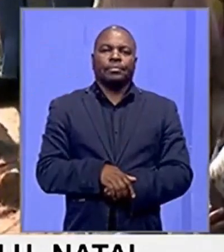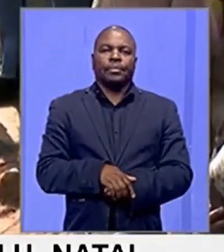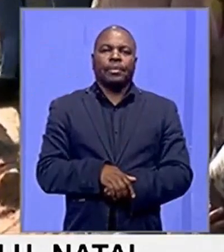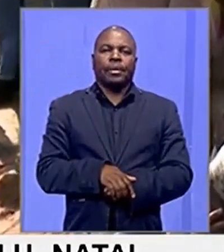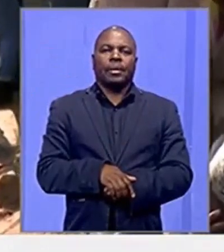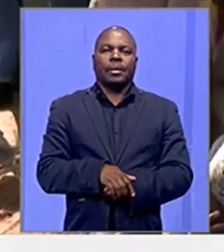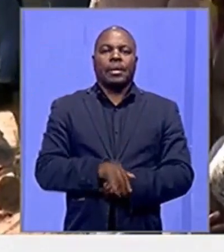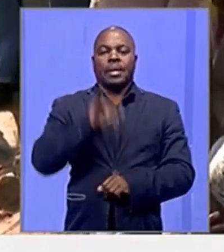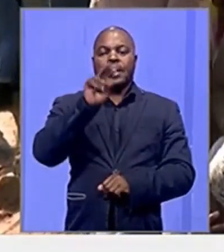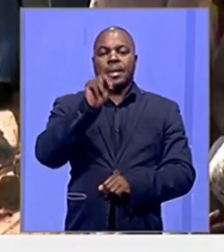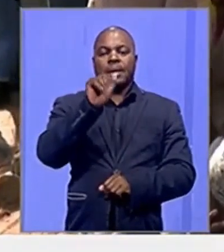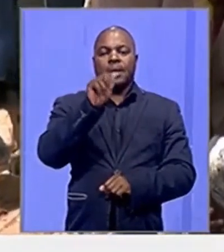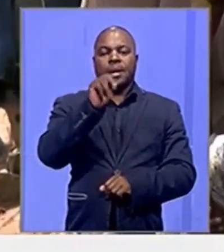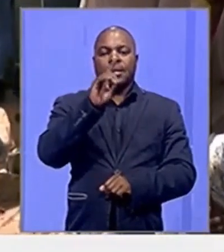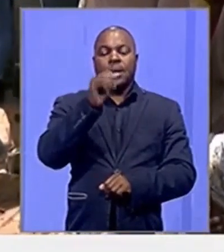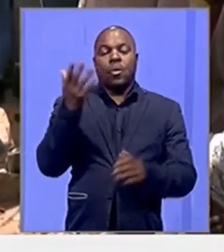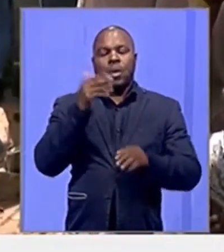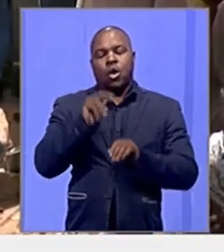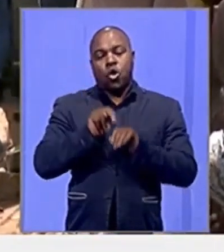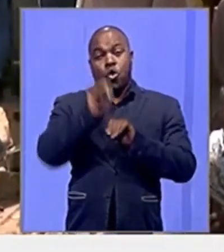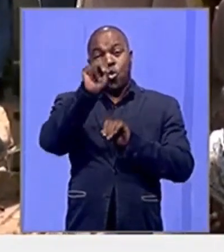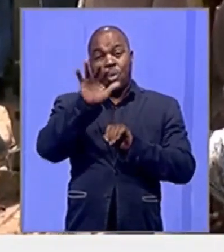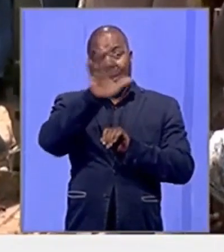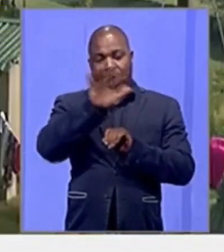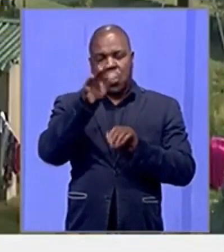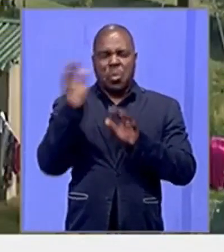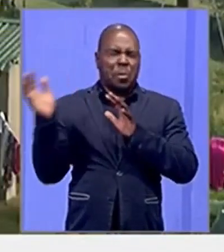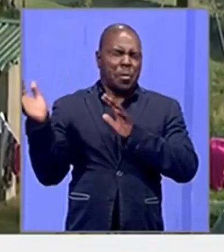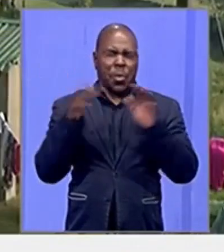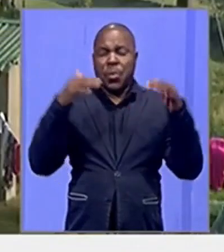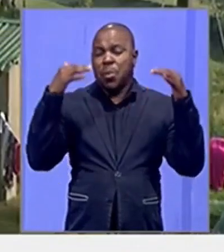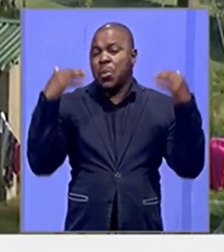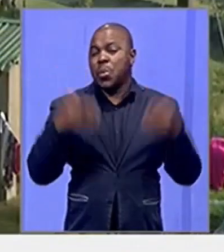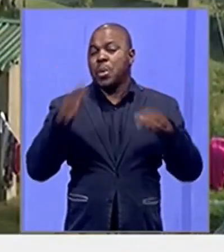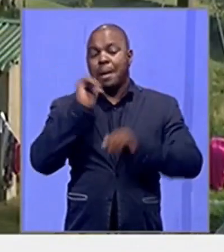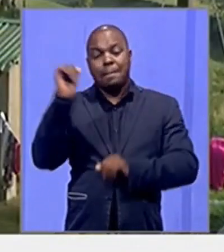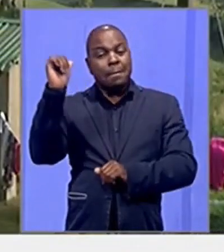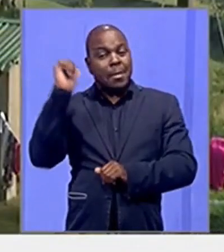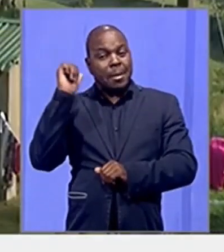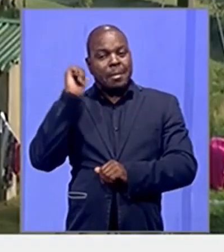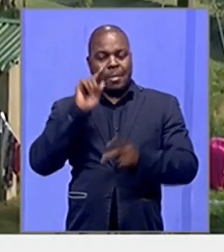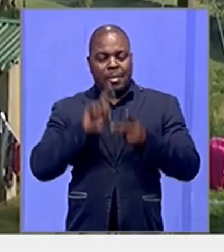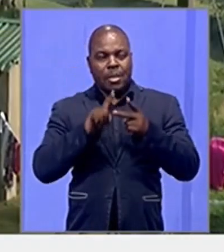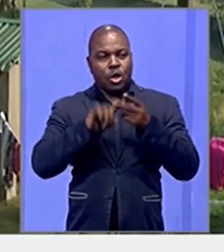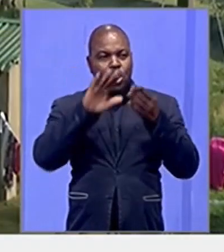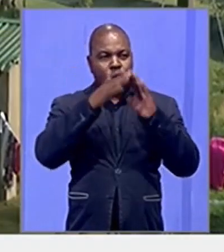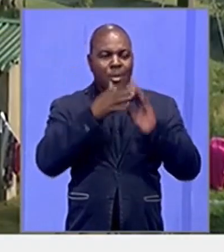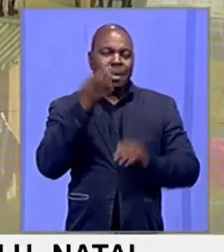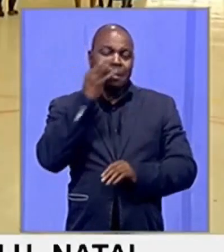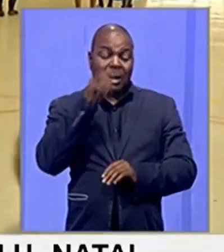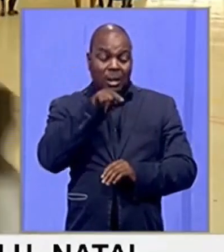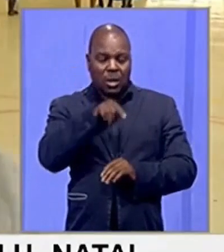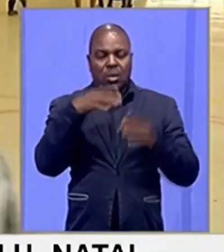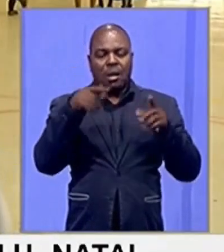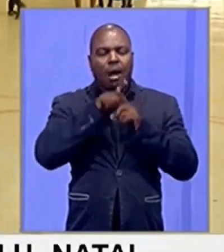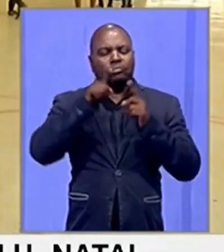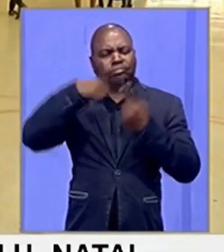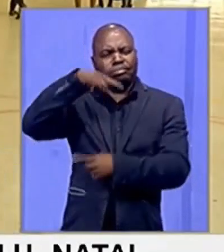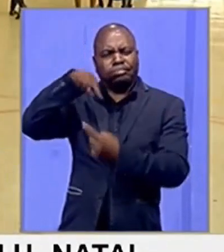Tikolohong ya Inanda ka leboya ho tropo ho bile le sefefo se matla thapameng ya maobane seo ba bang ba baahi ba se hlalositseng e le